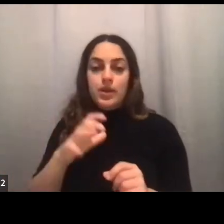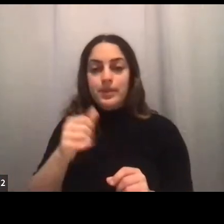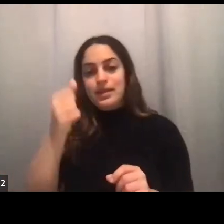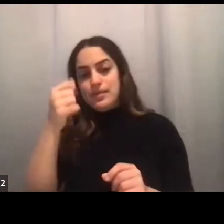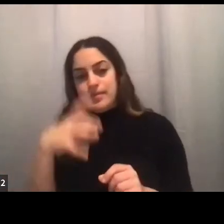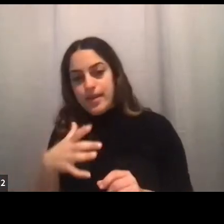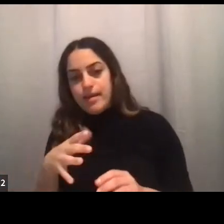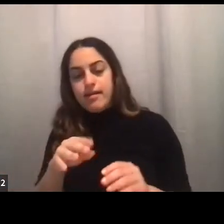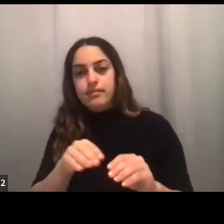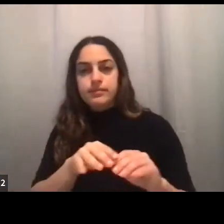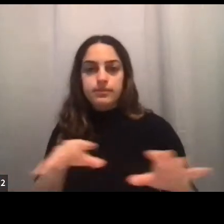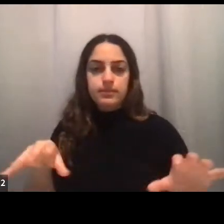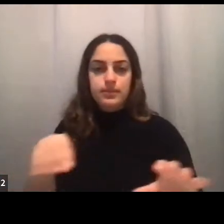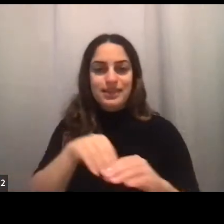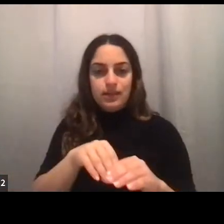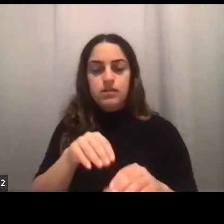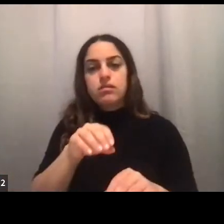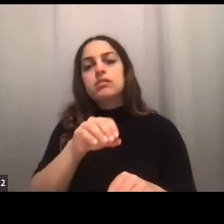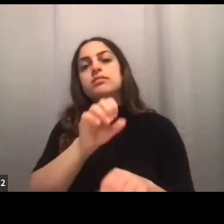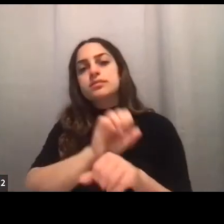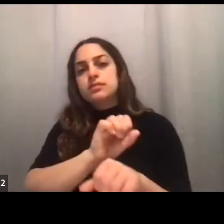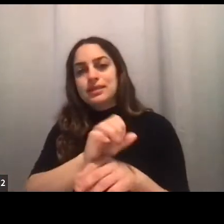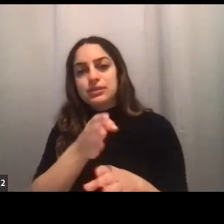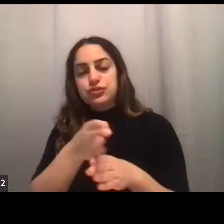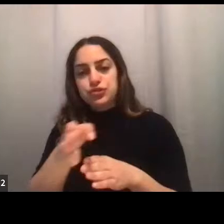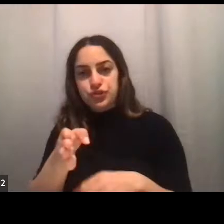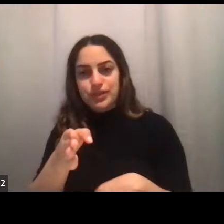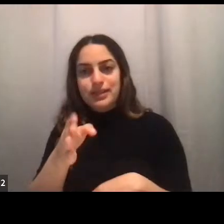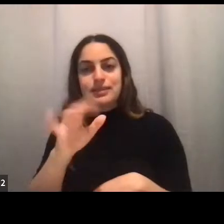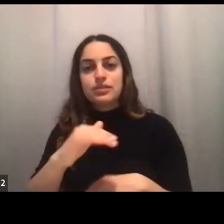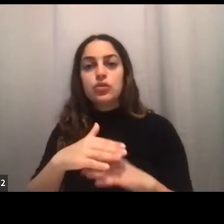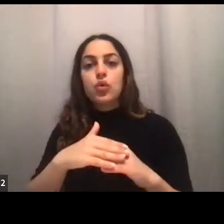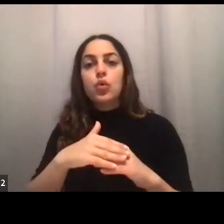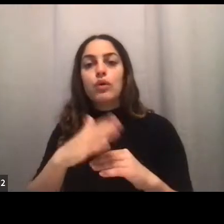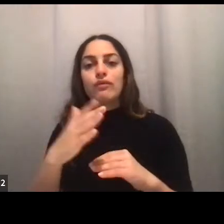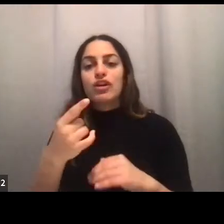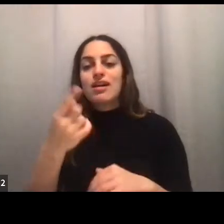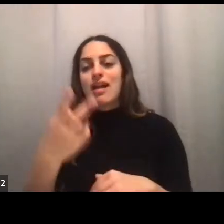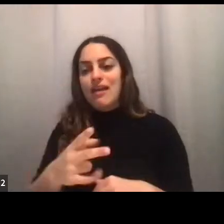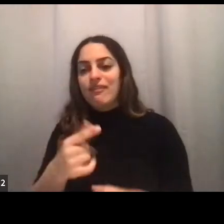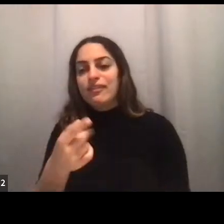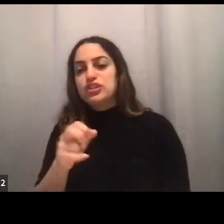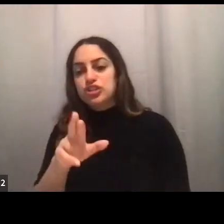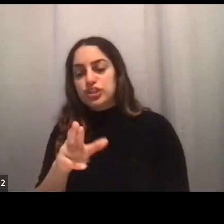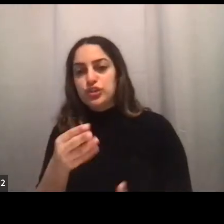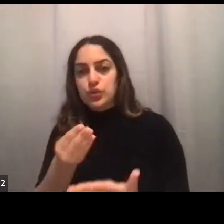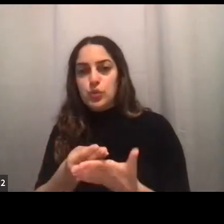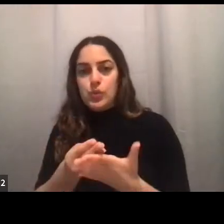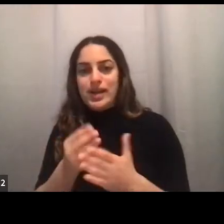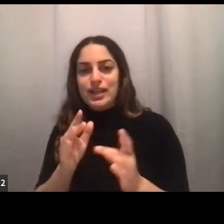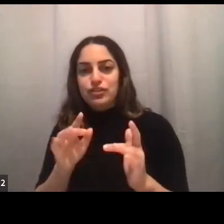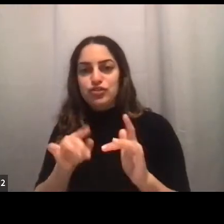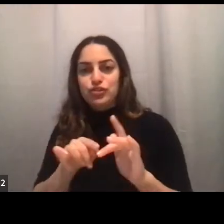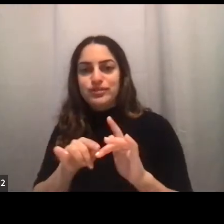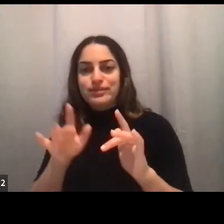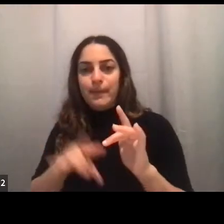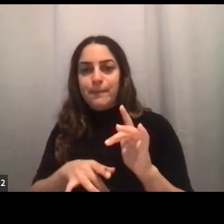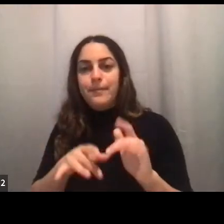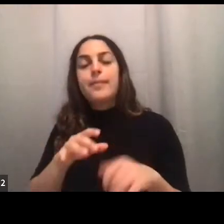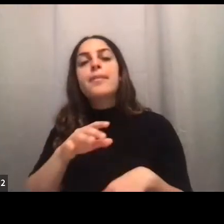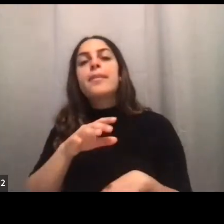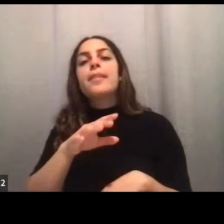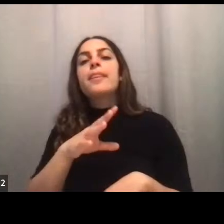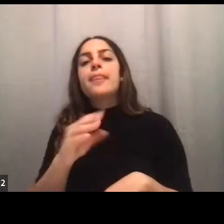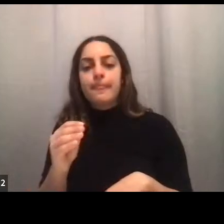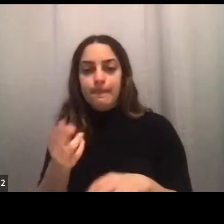occupations and industries account for over half of the gender wage gap and contribute substantially to race and ethnic